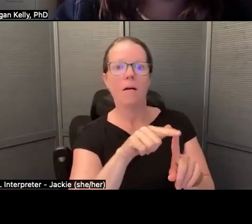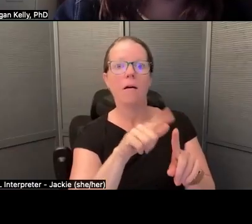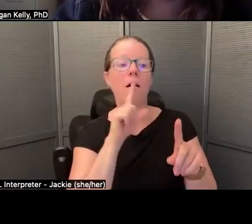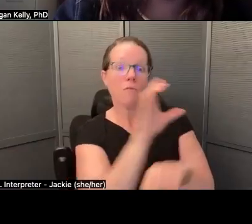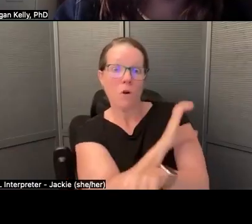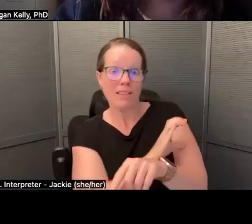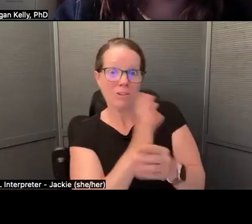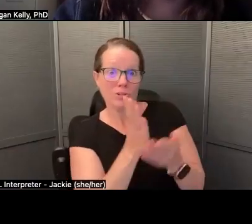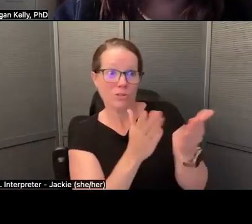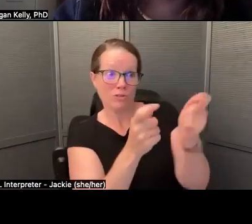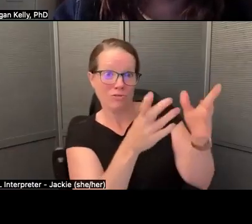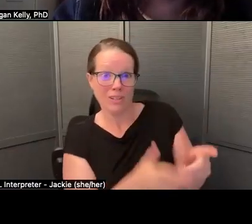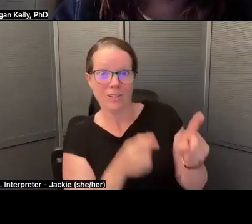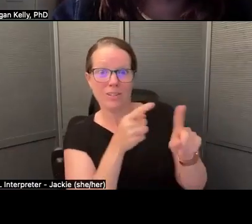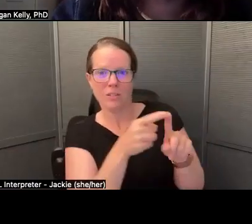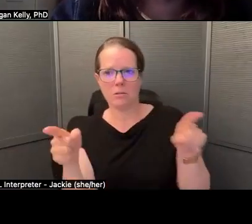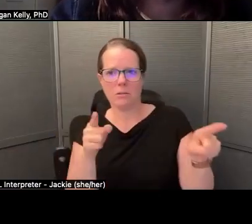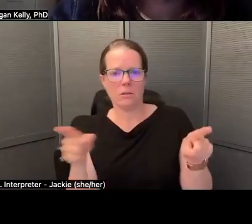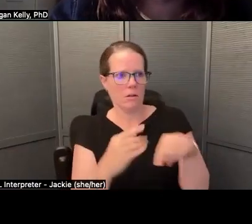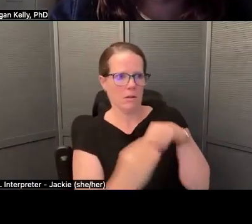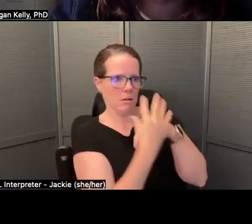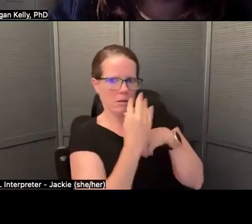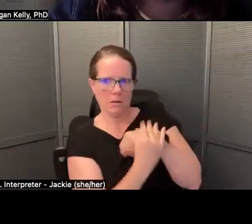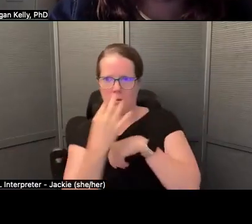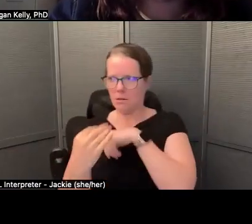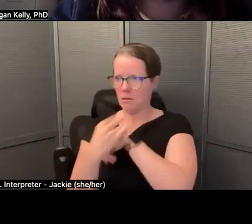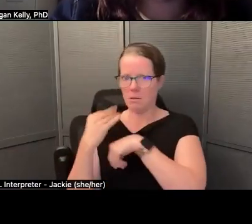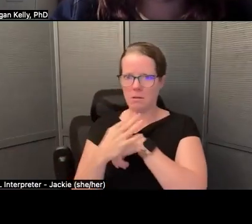guidance helps ensure that our work aligns with the